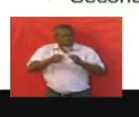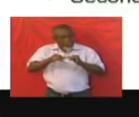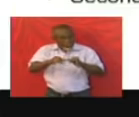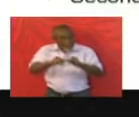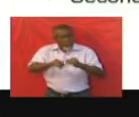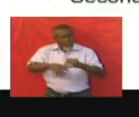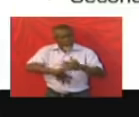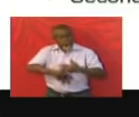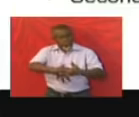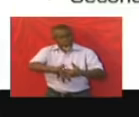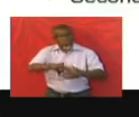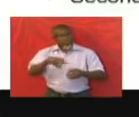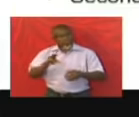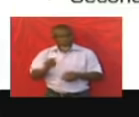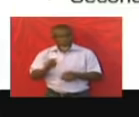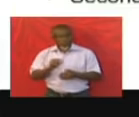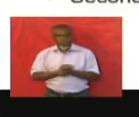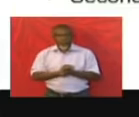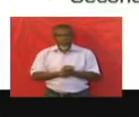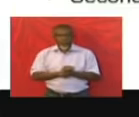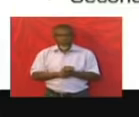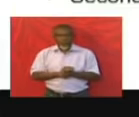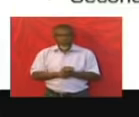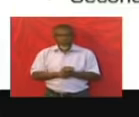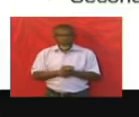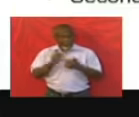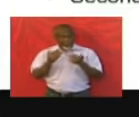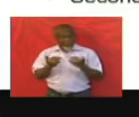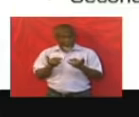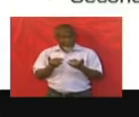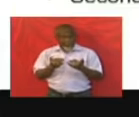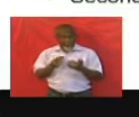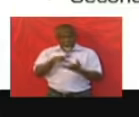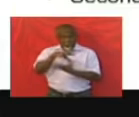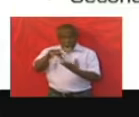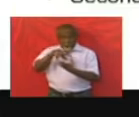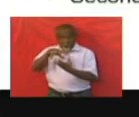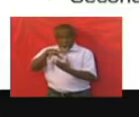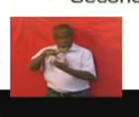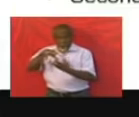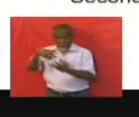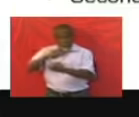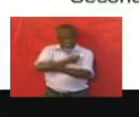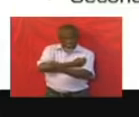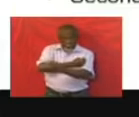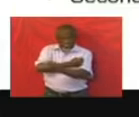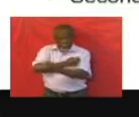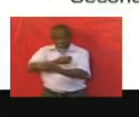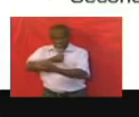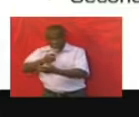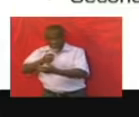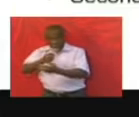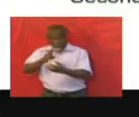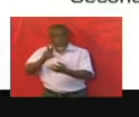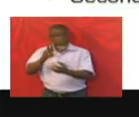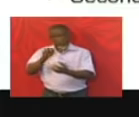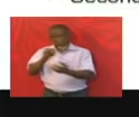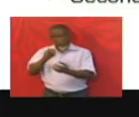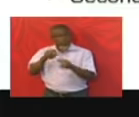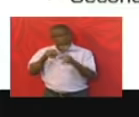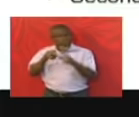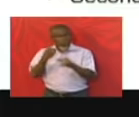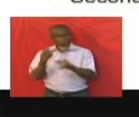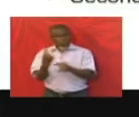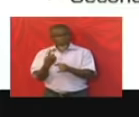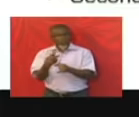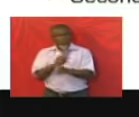are not allowing mixing of vaccines. So to answer the question, you are not going to be eligible for this program. For those